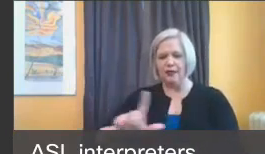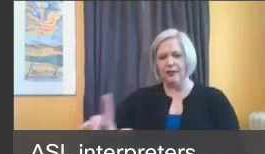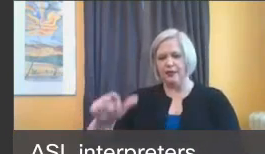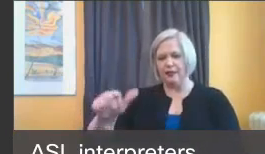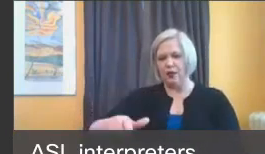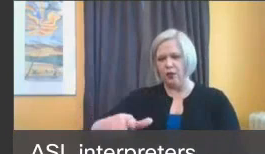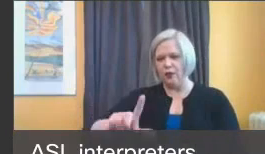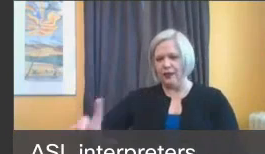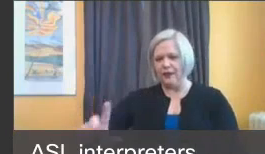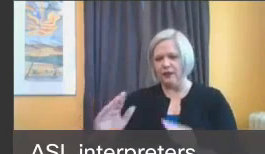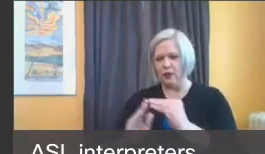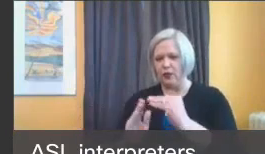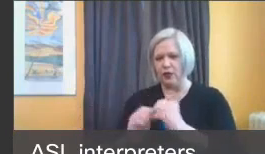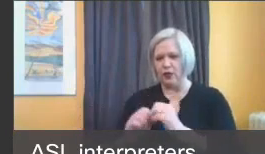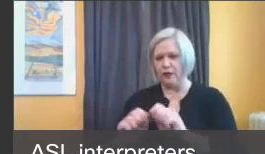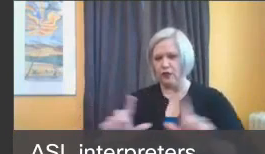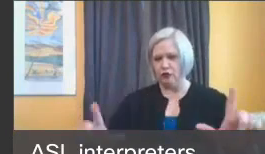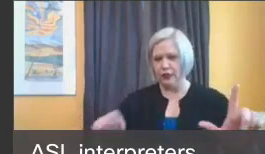screen.